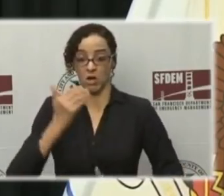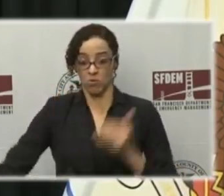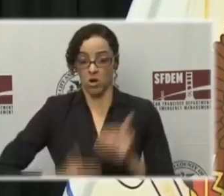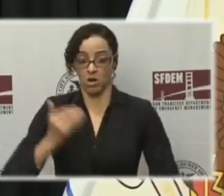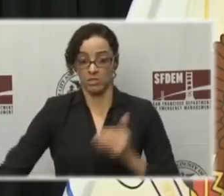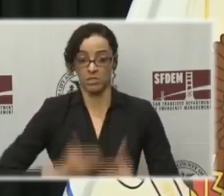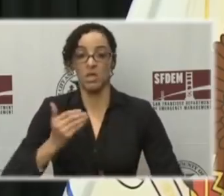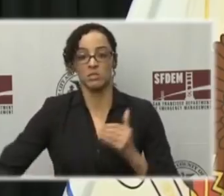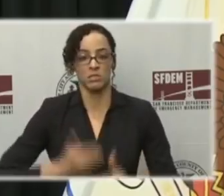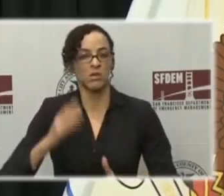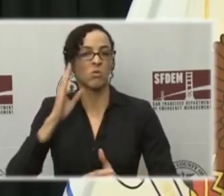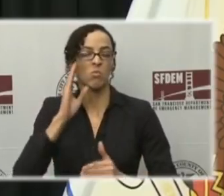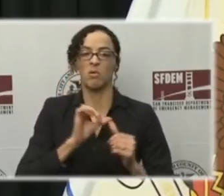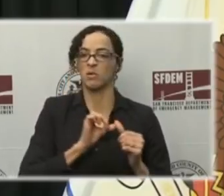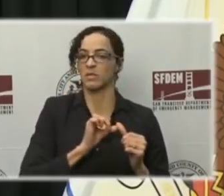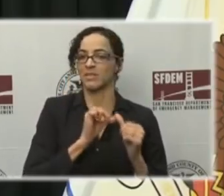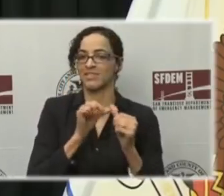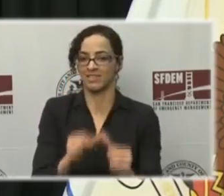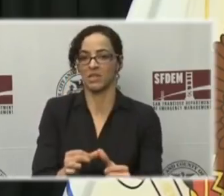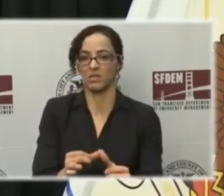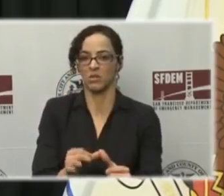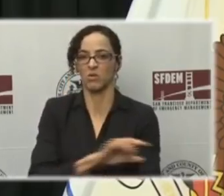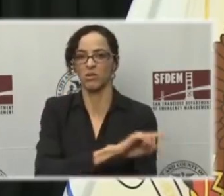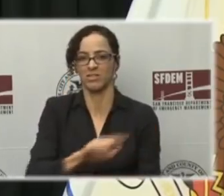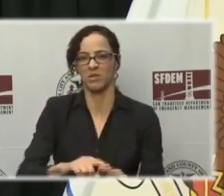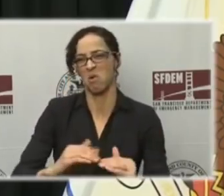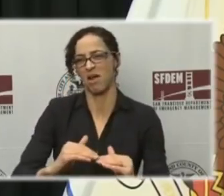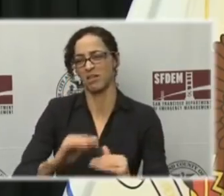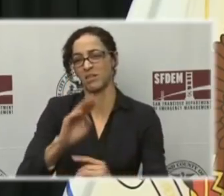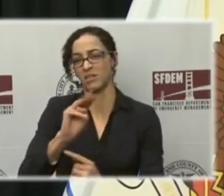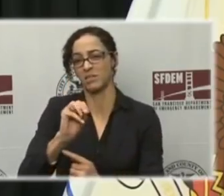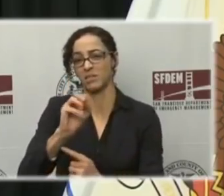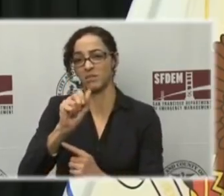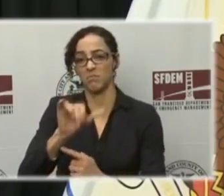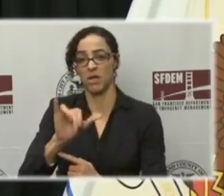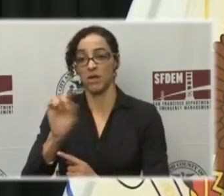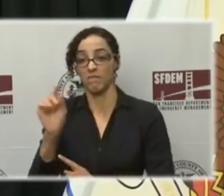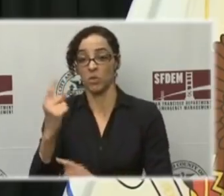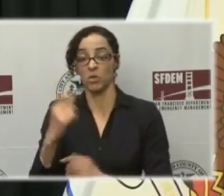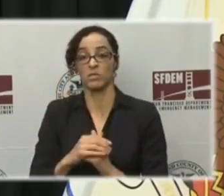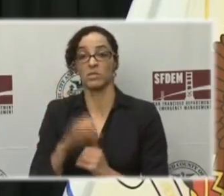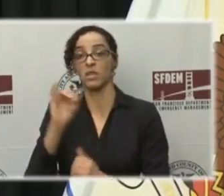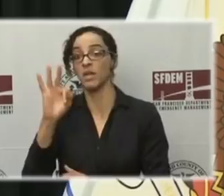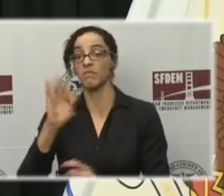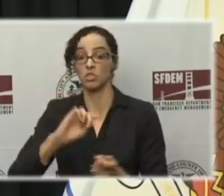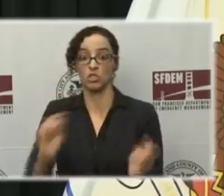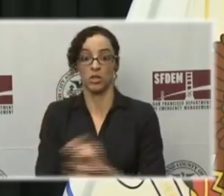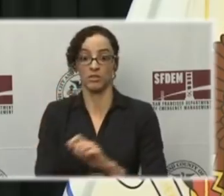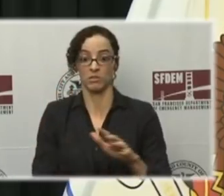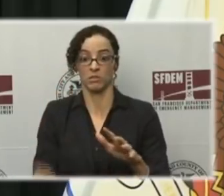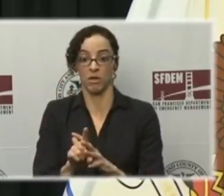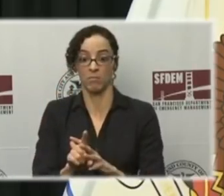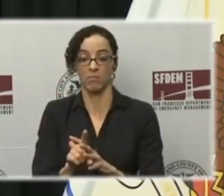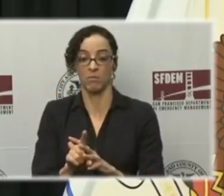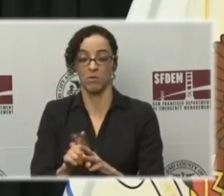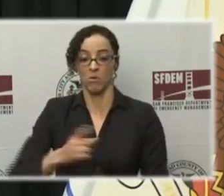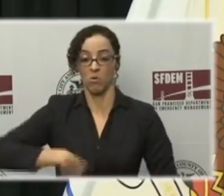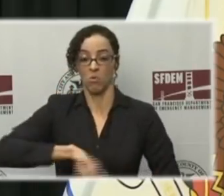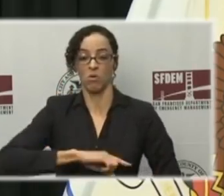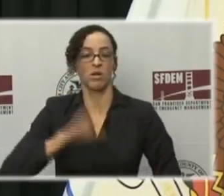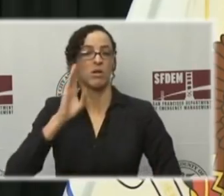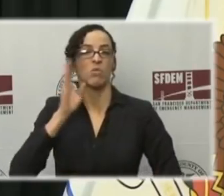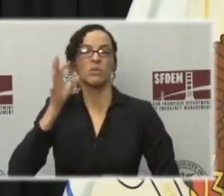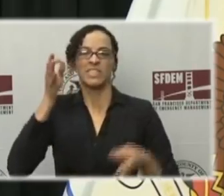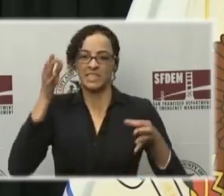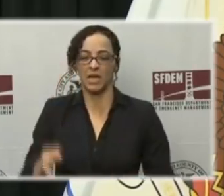continue until at least May 1st. If anything changes, we will definitely notify the public.